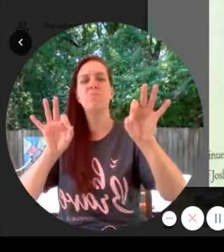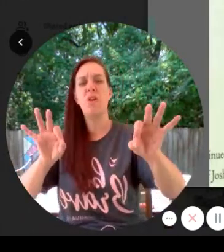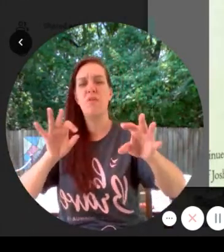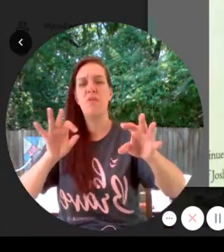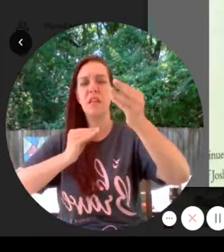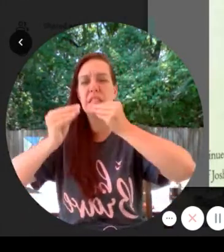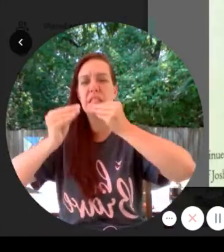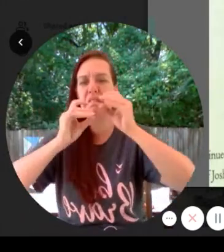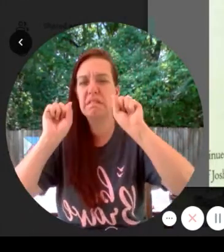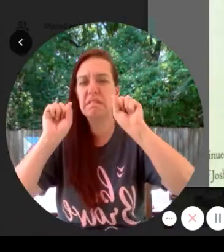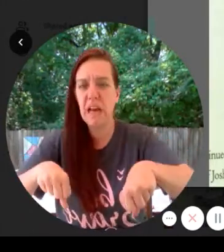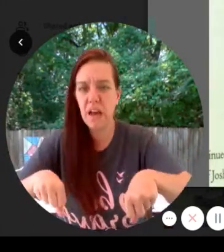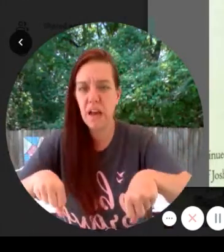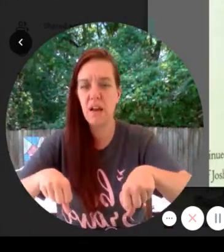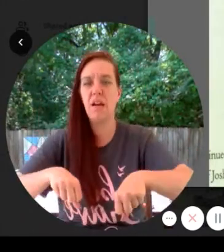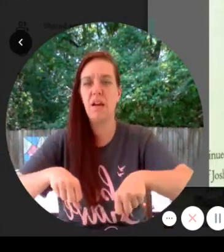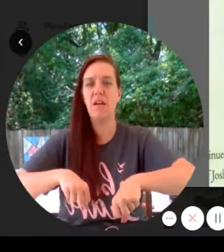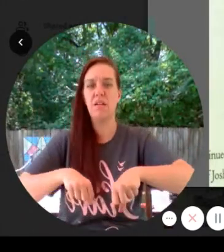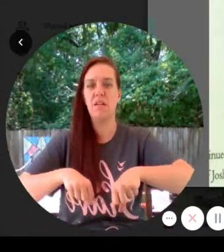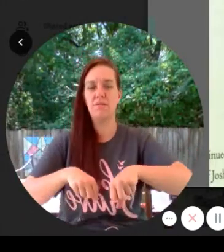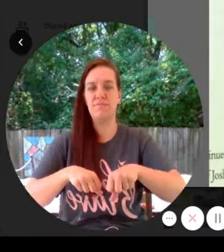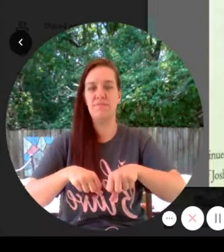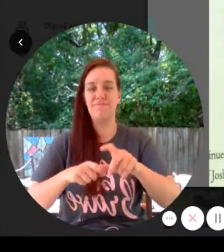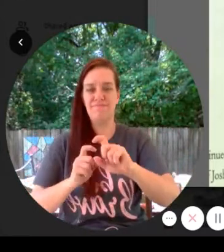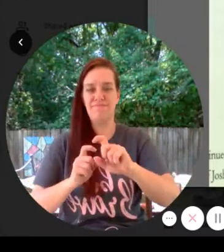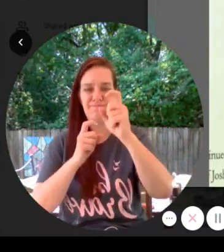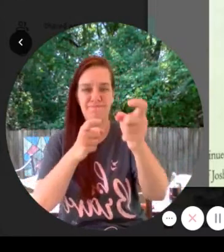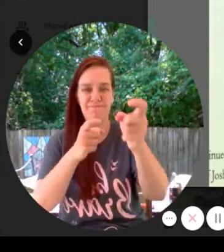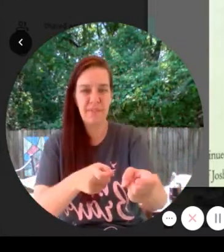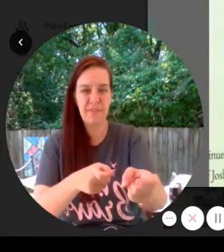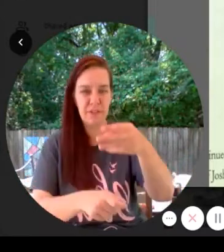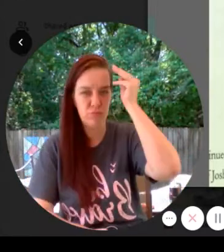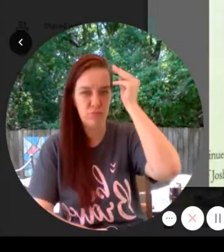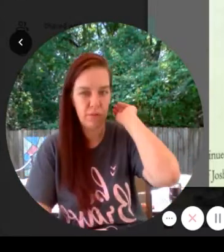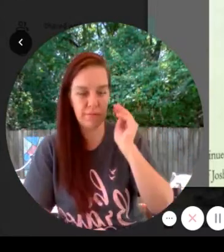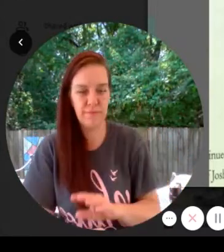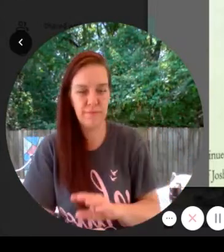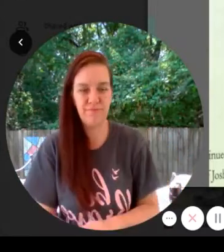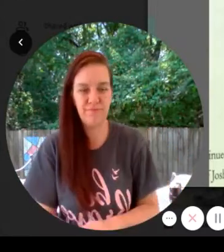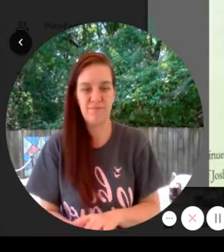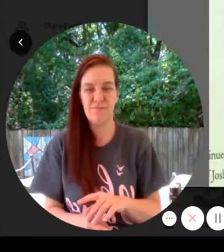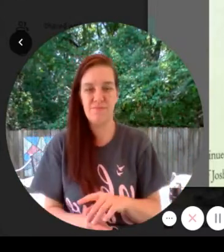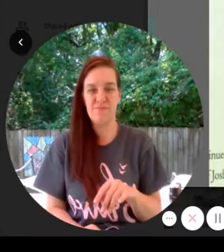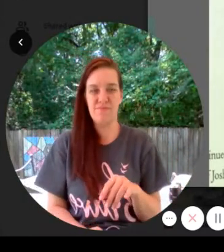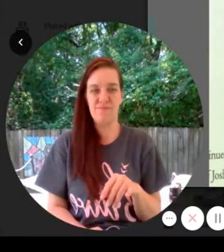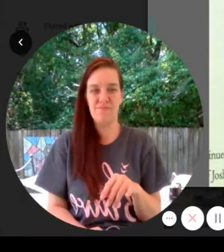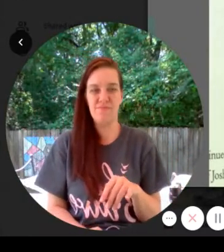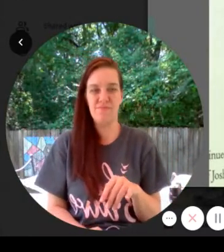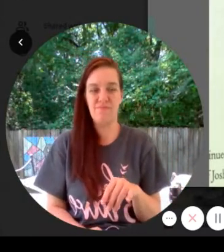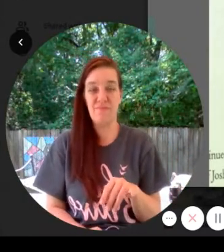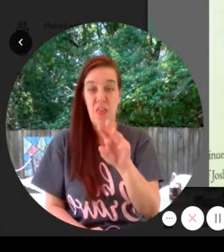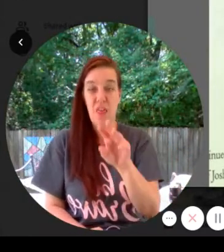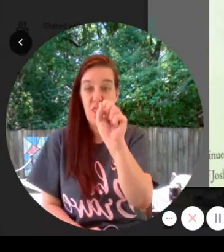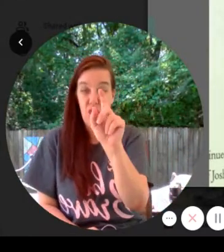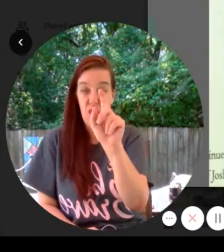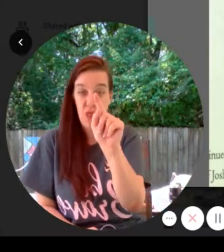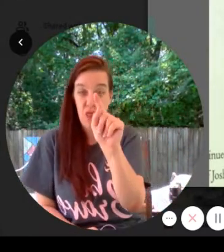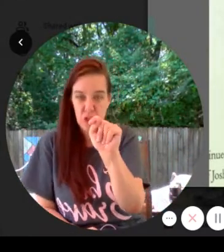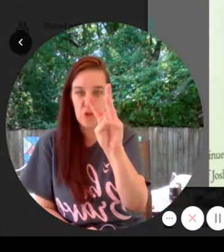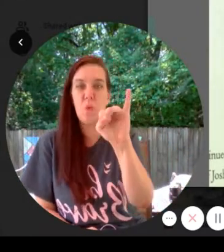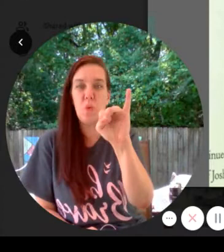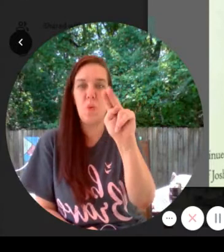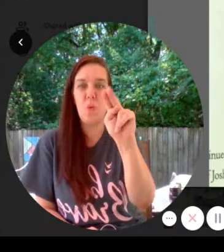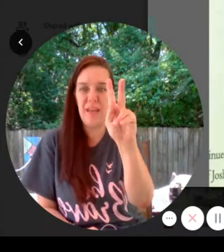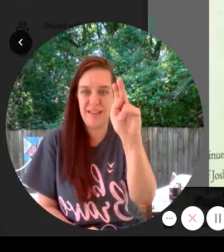he said, handing Miles a piece. They dipped their fingers into the Twinkie's